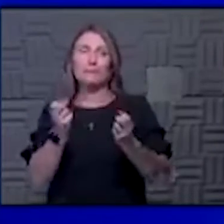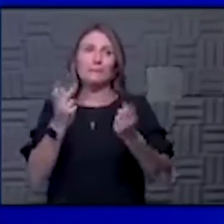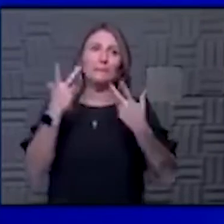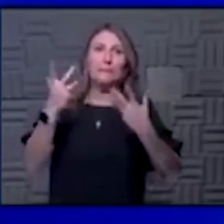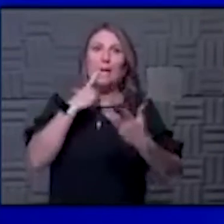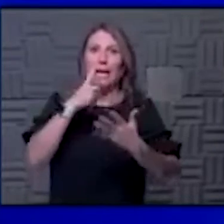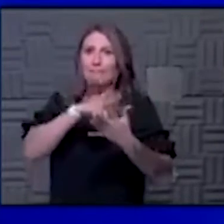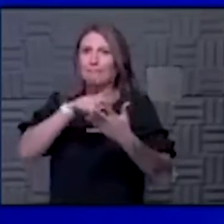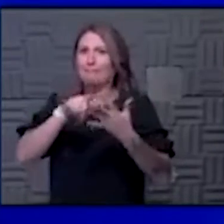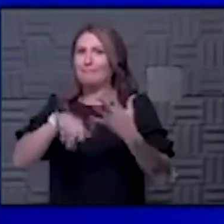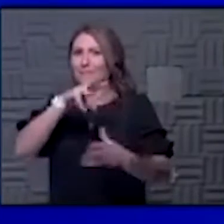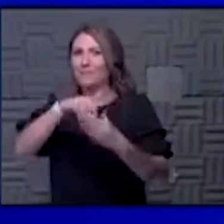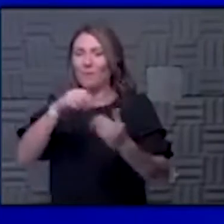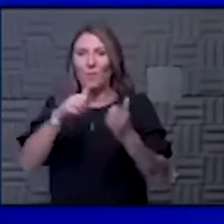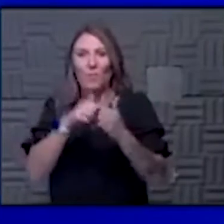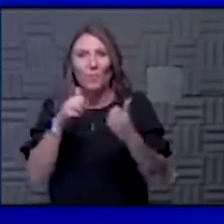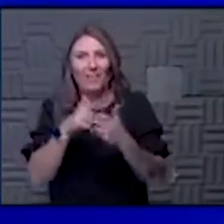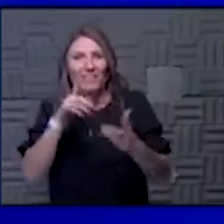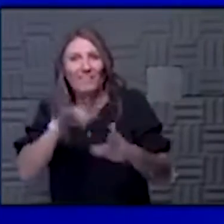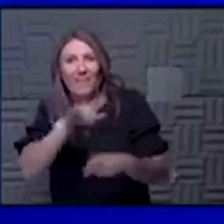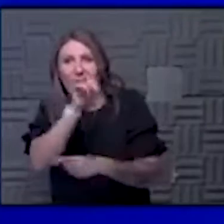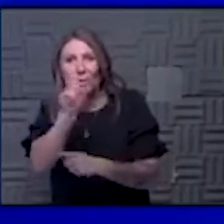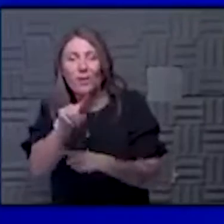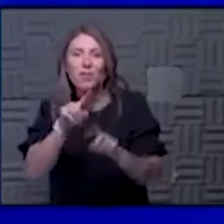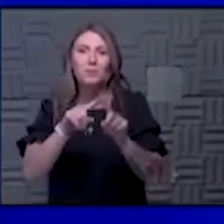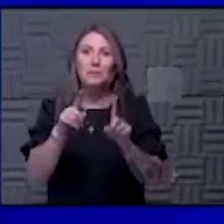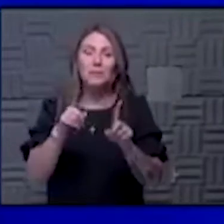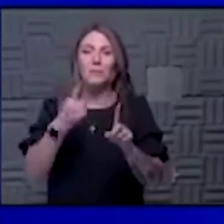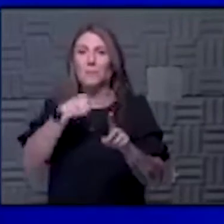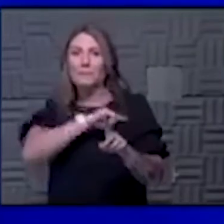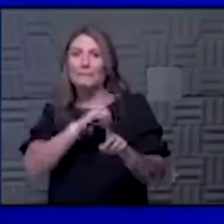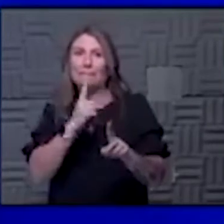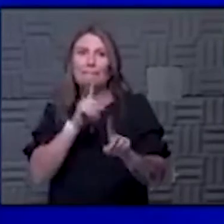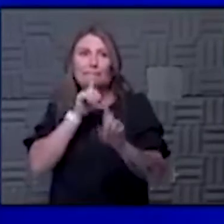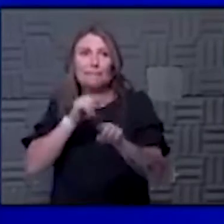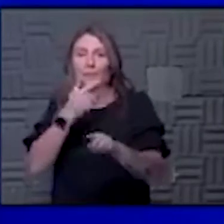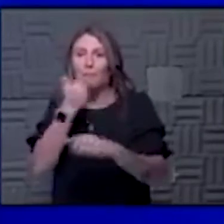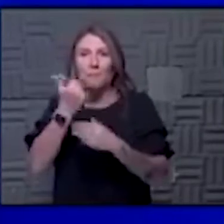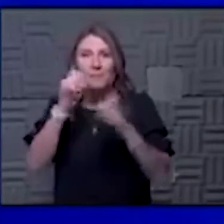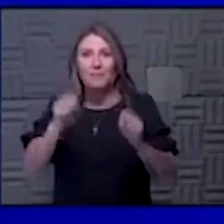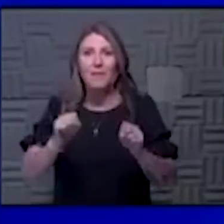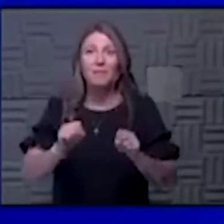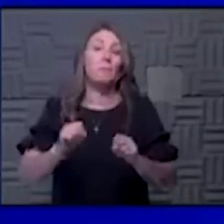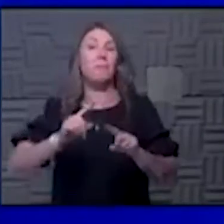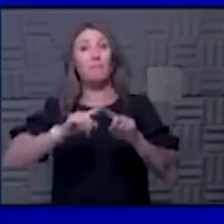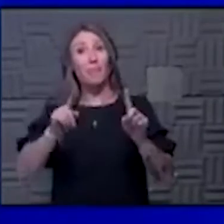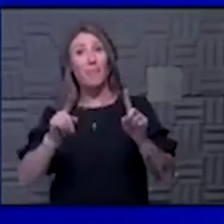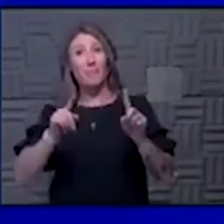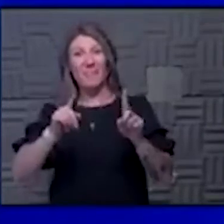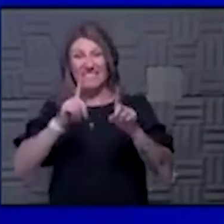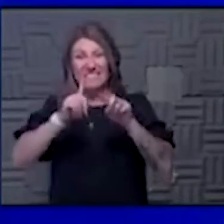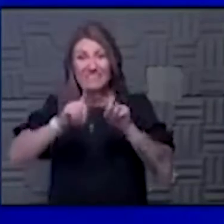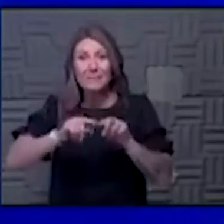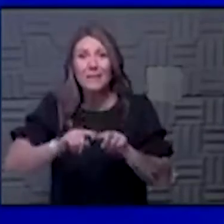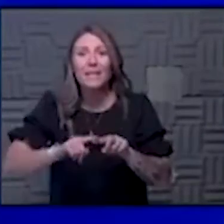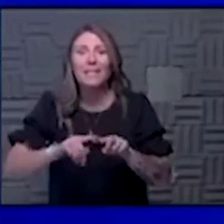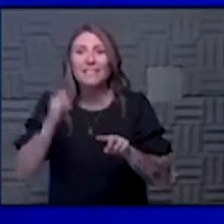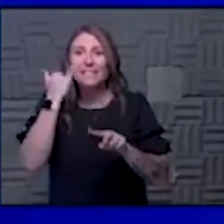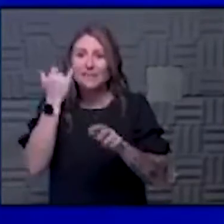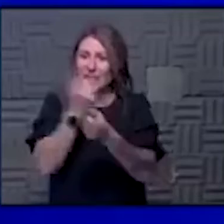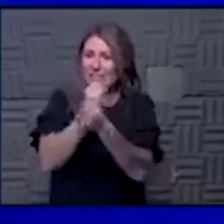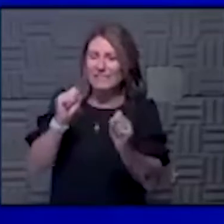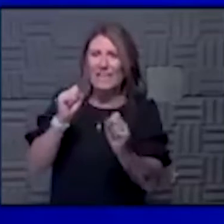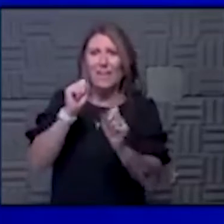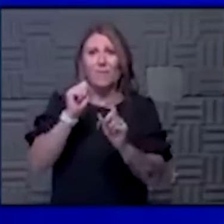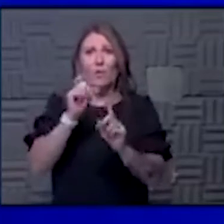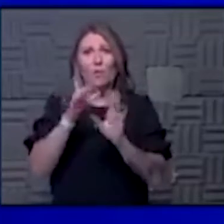this stuff. We try and answer it as best we can to the best of our ability. But sometimes the questions, there's a very dynamic environment about whether it's safe or not safe, and